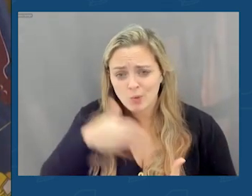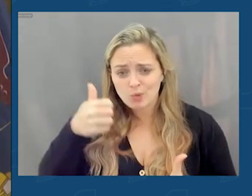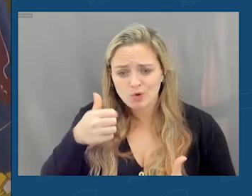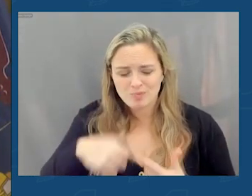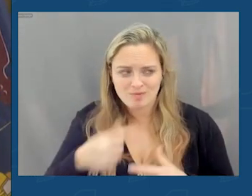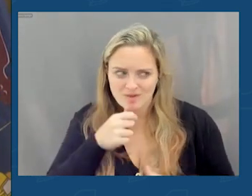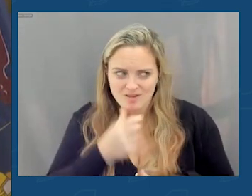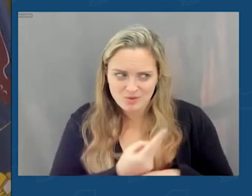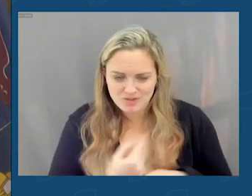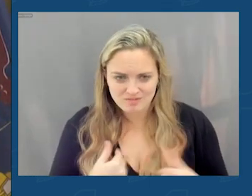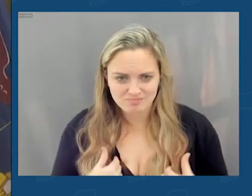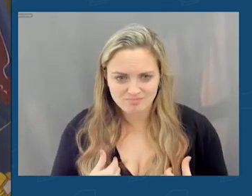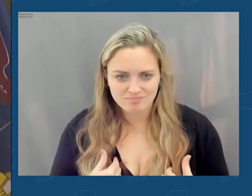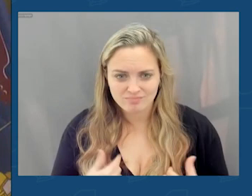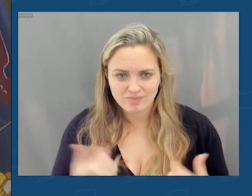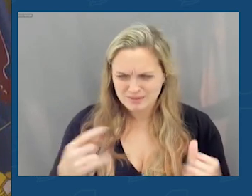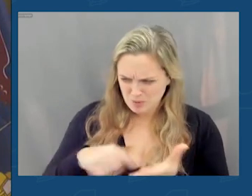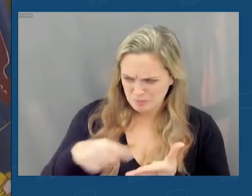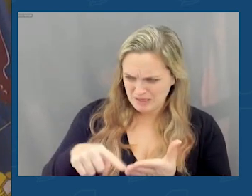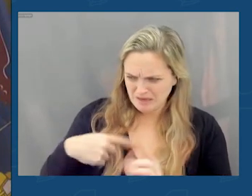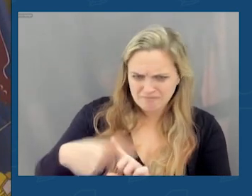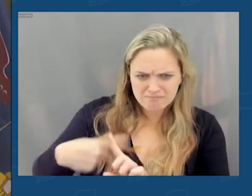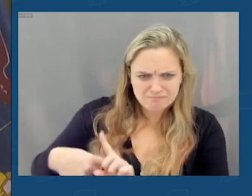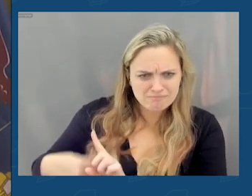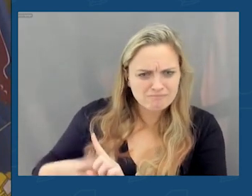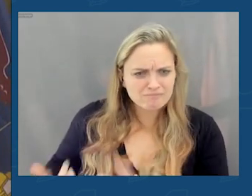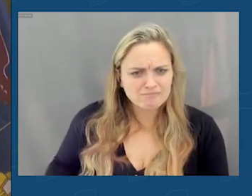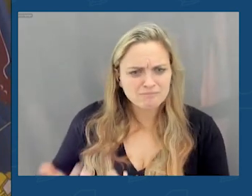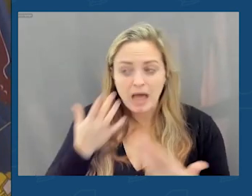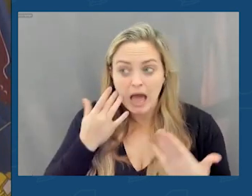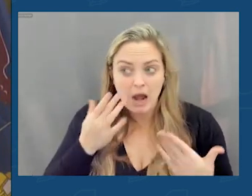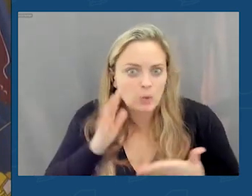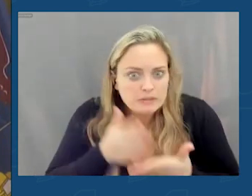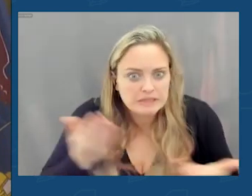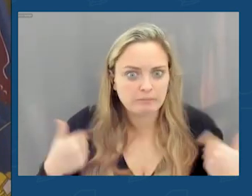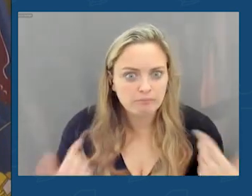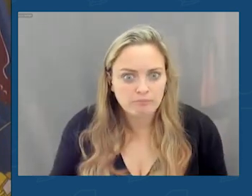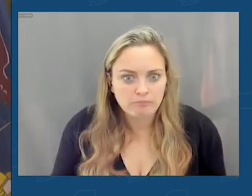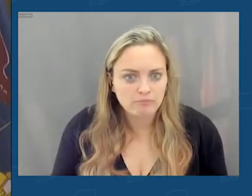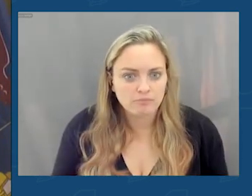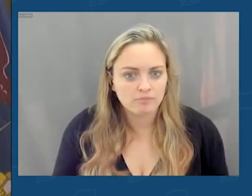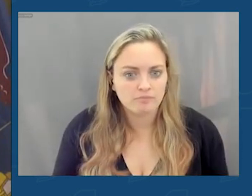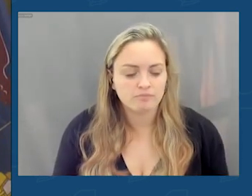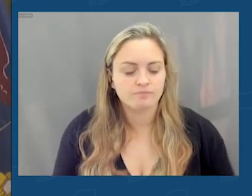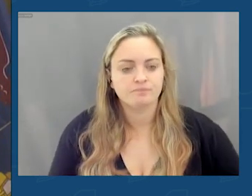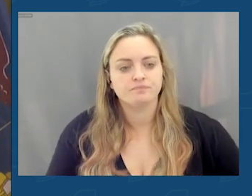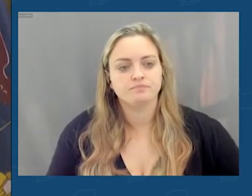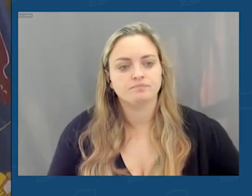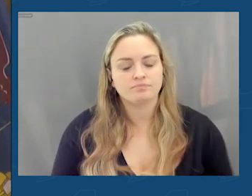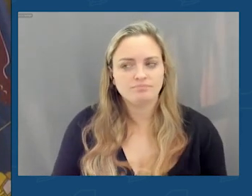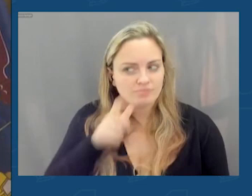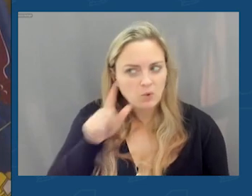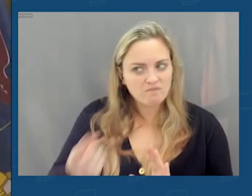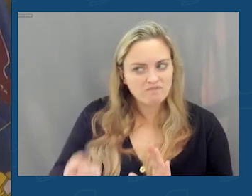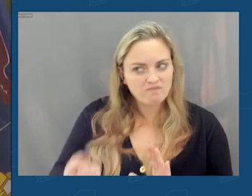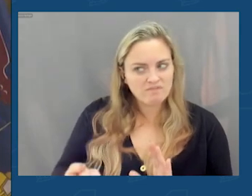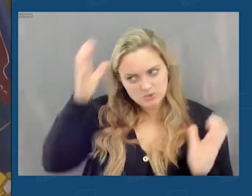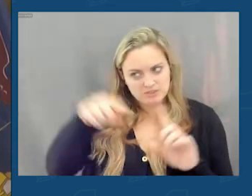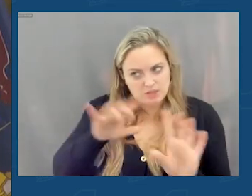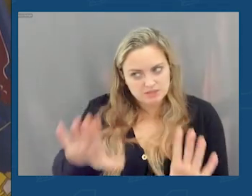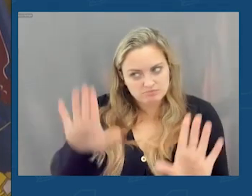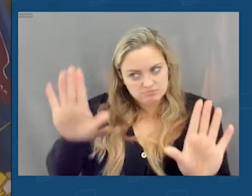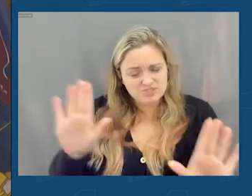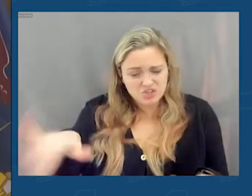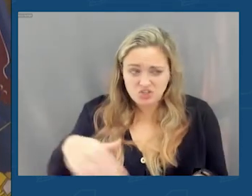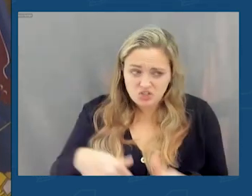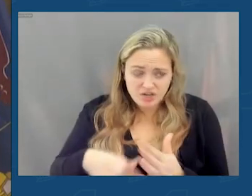now, and I'm still paying for Disney Plus because I don't know how to stop it. No offense to Disney Plus. It's a great program,